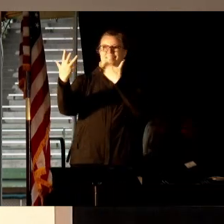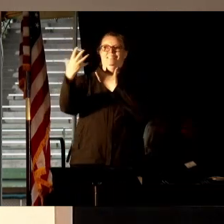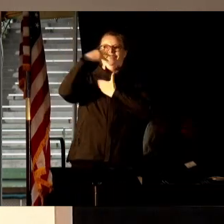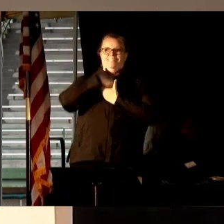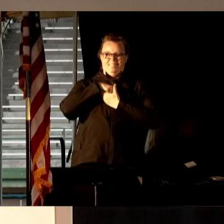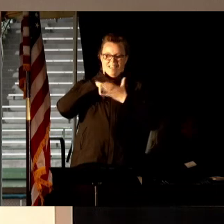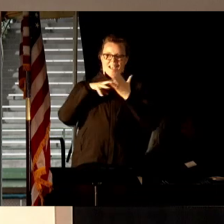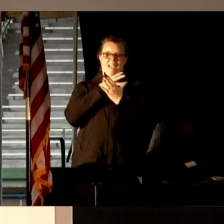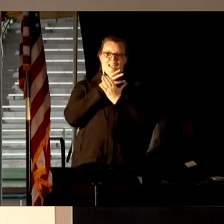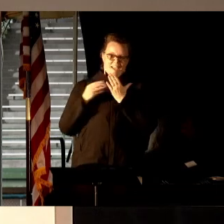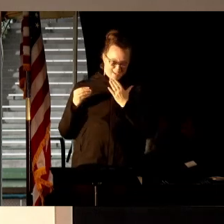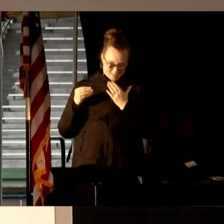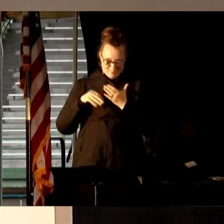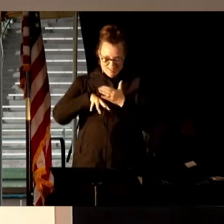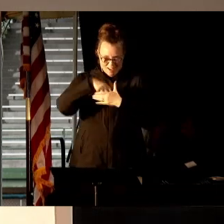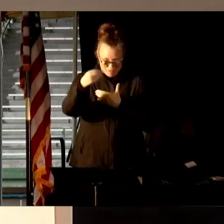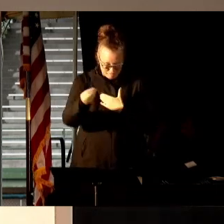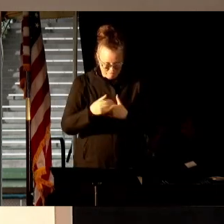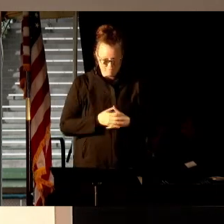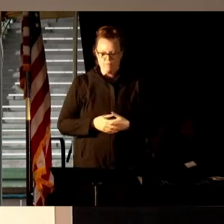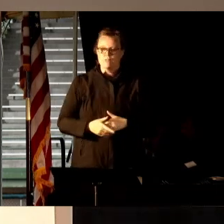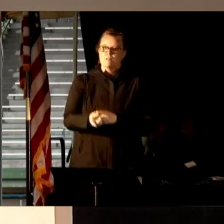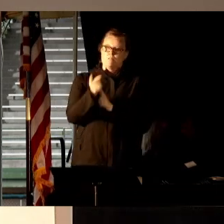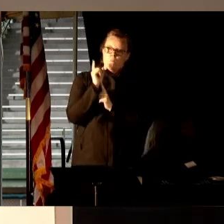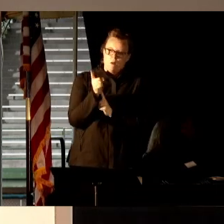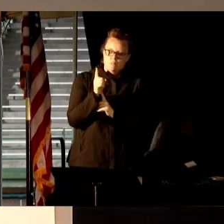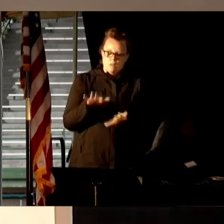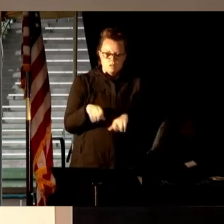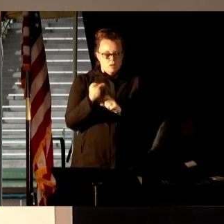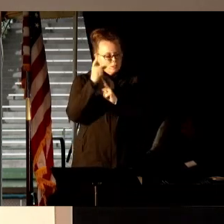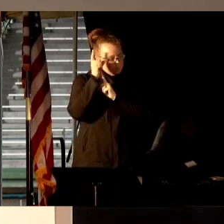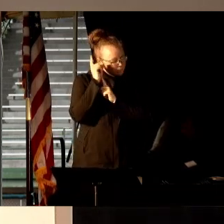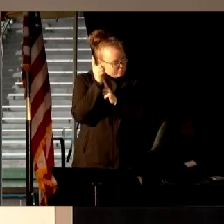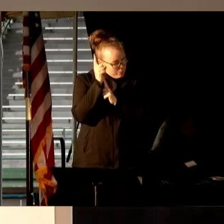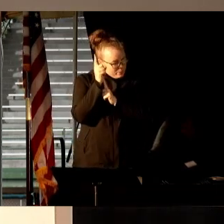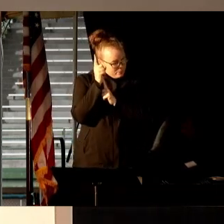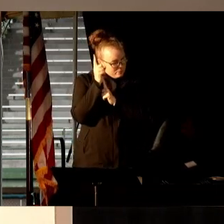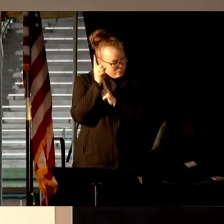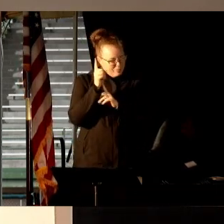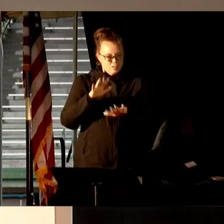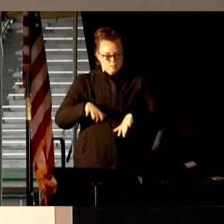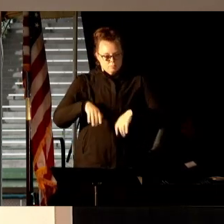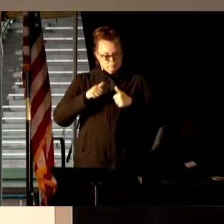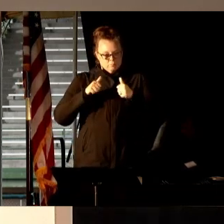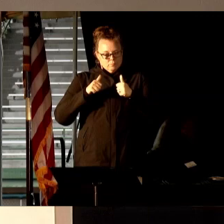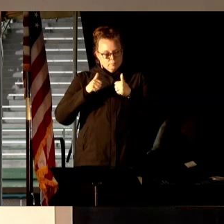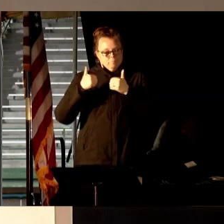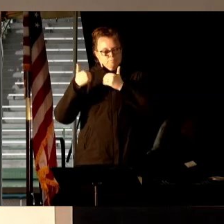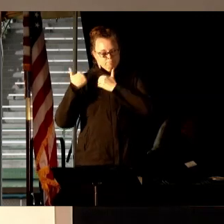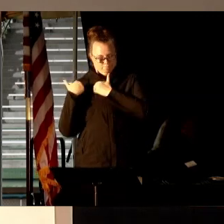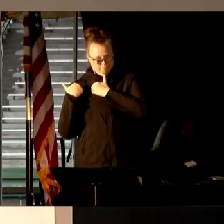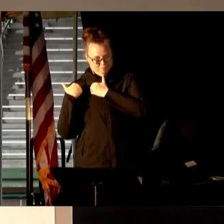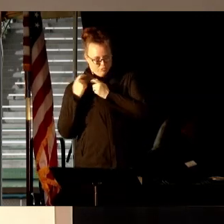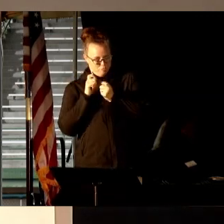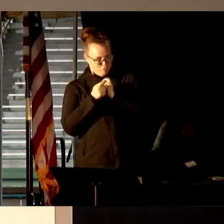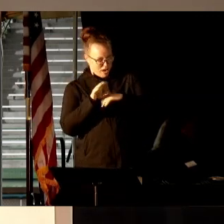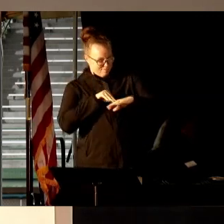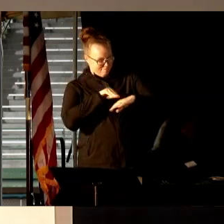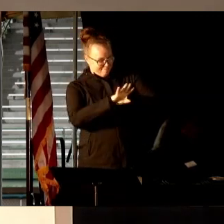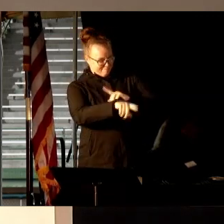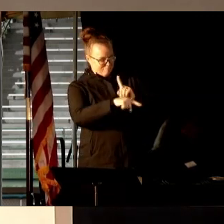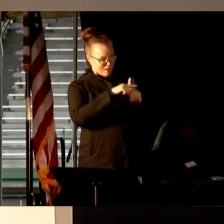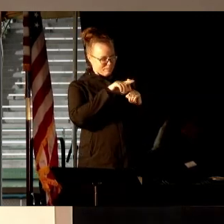was a single second, a single moment of your routine life to change the course of someone else's day? All it takes